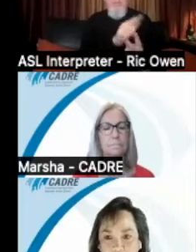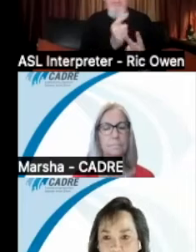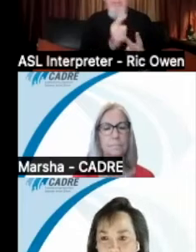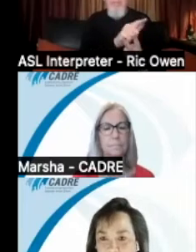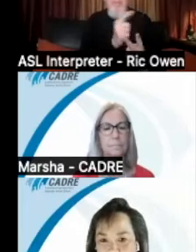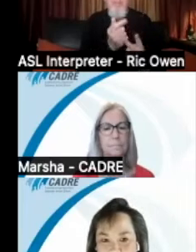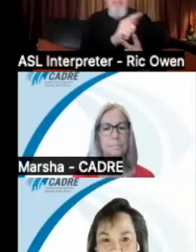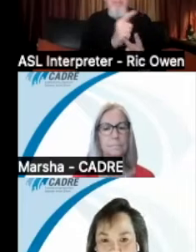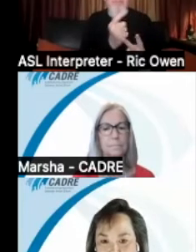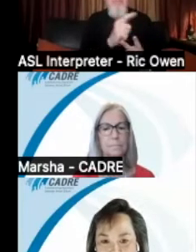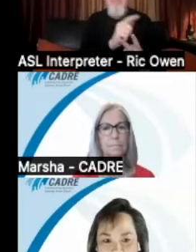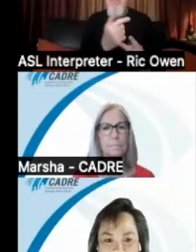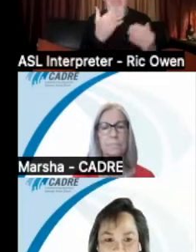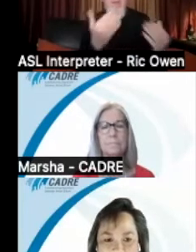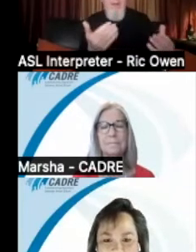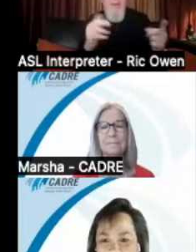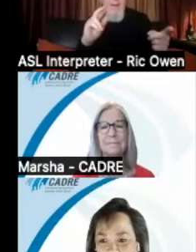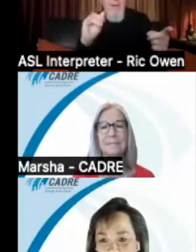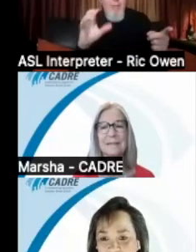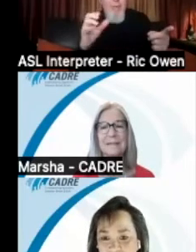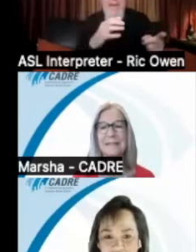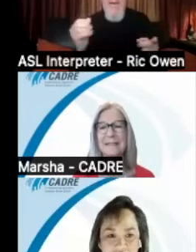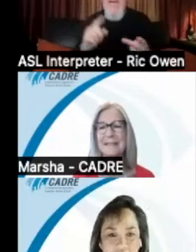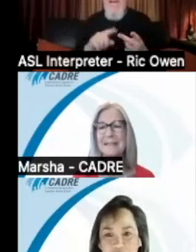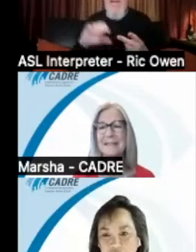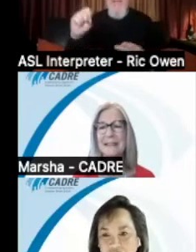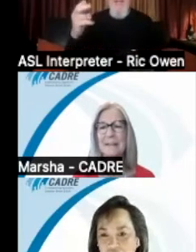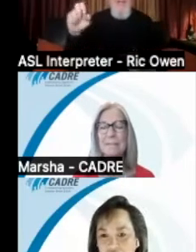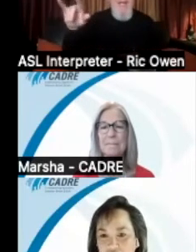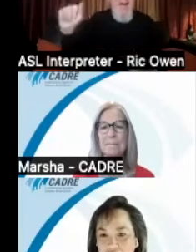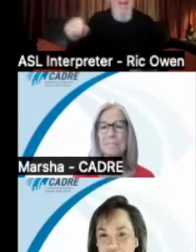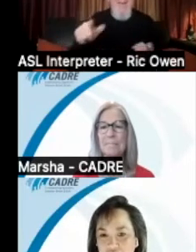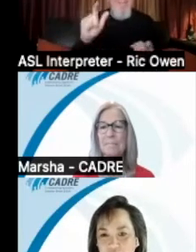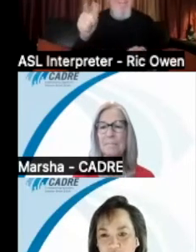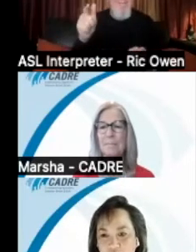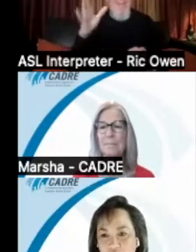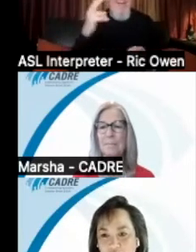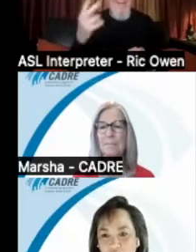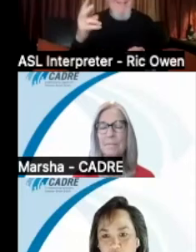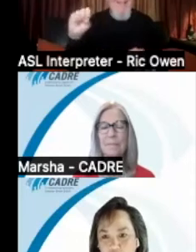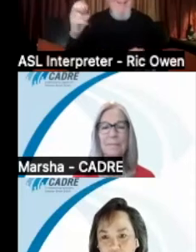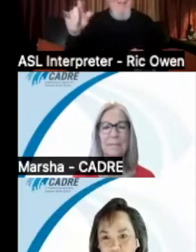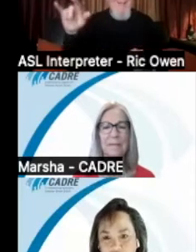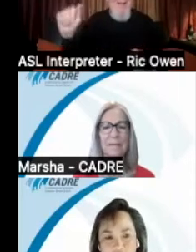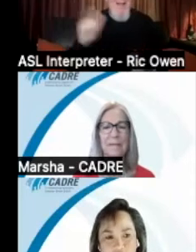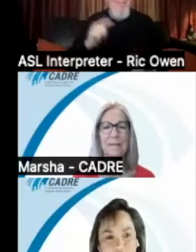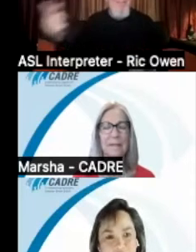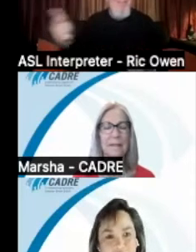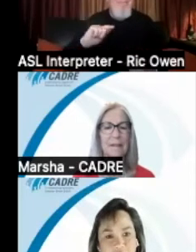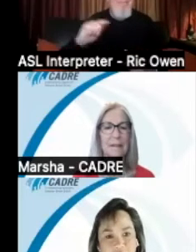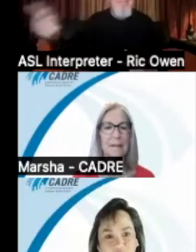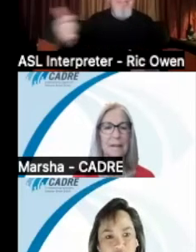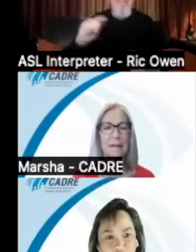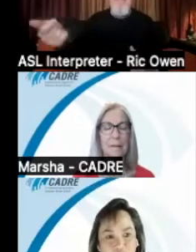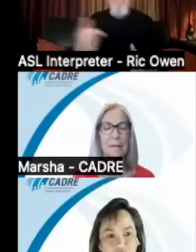us. We thank Rick and Sheila. Well, you'll see Sheila in just a moment. We'll be sharing the